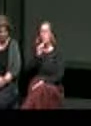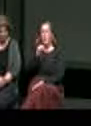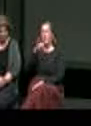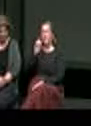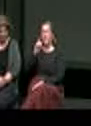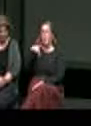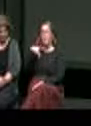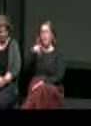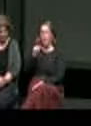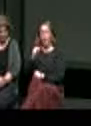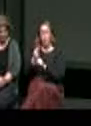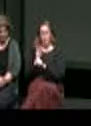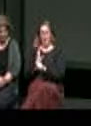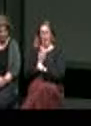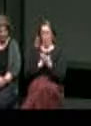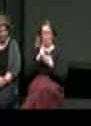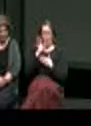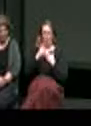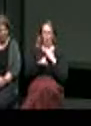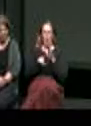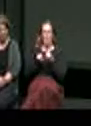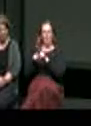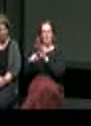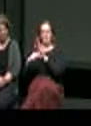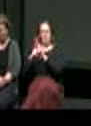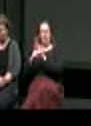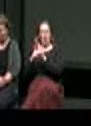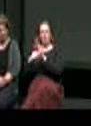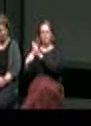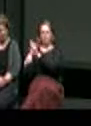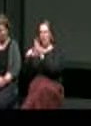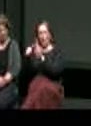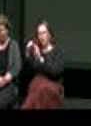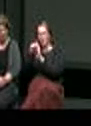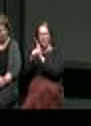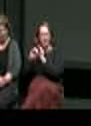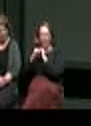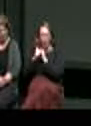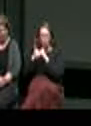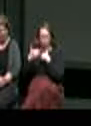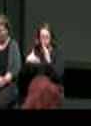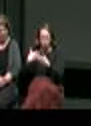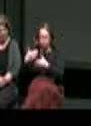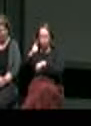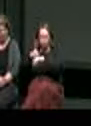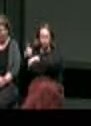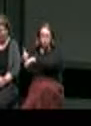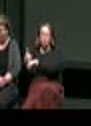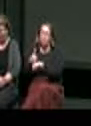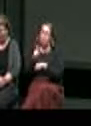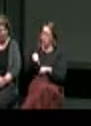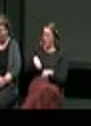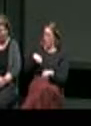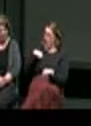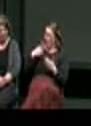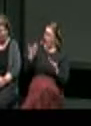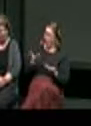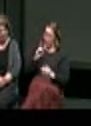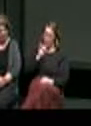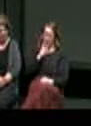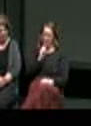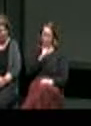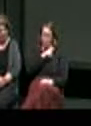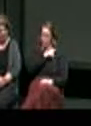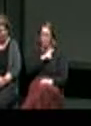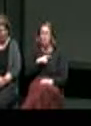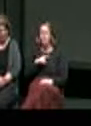used our program as the model to get other states working. So be proud of that in Ohio. And it